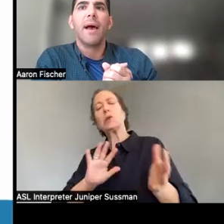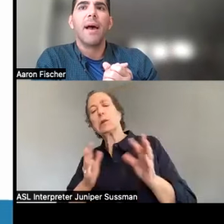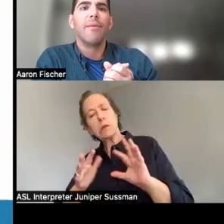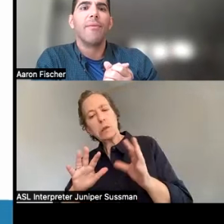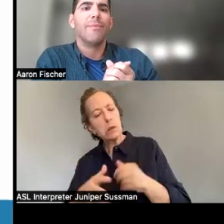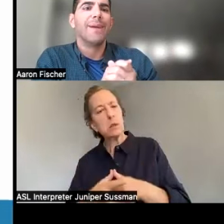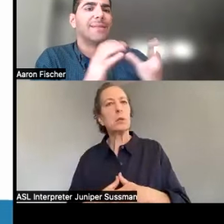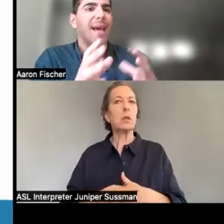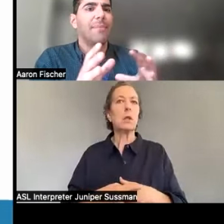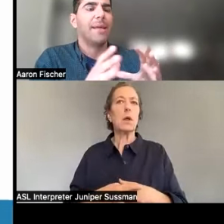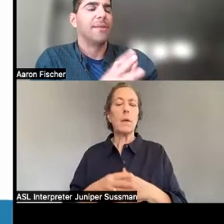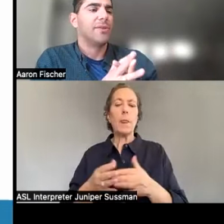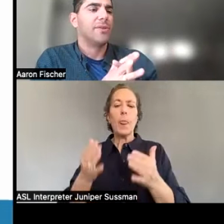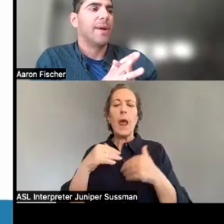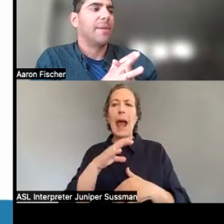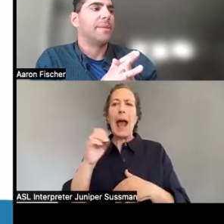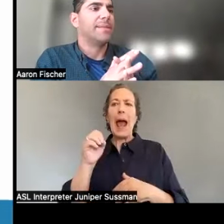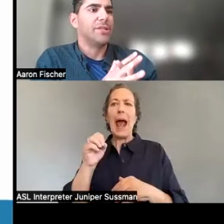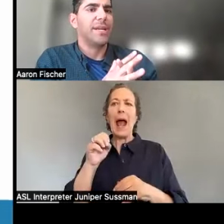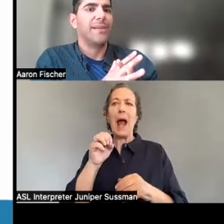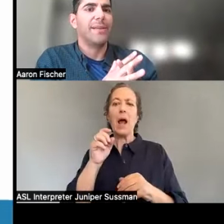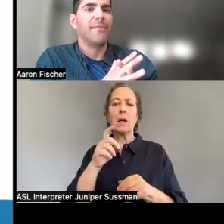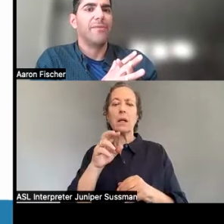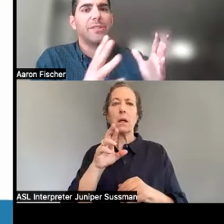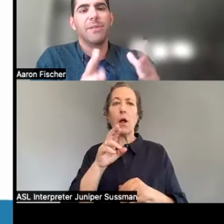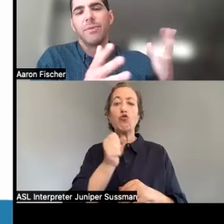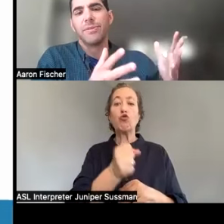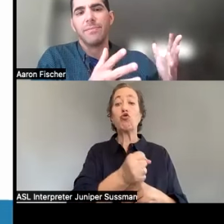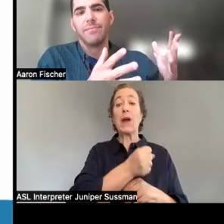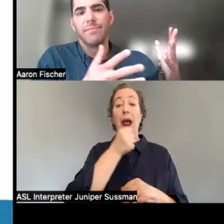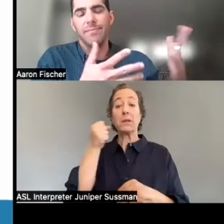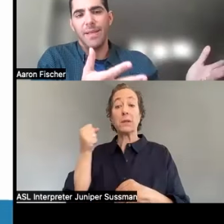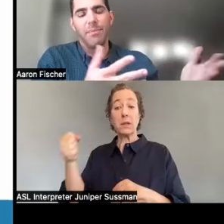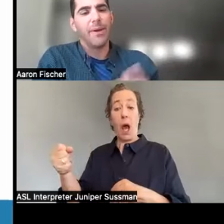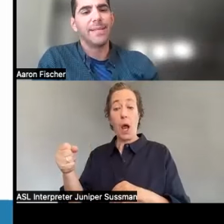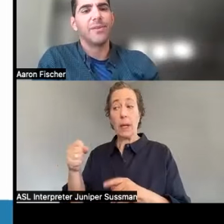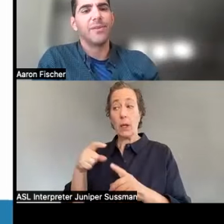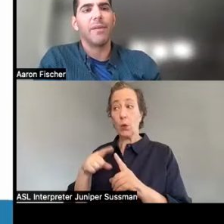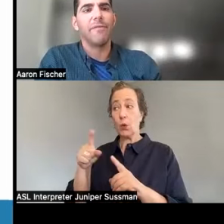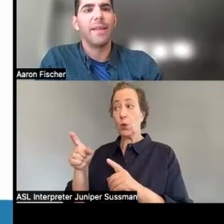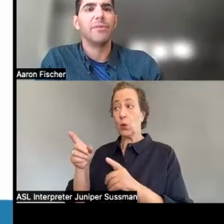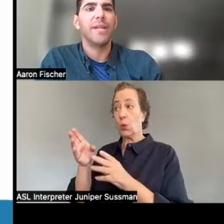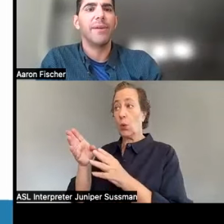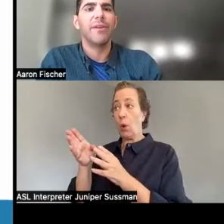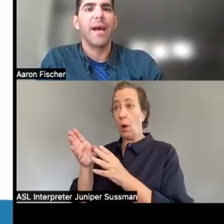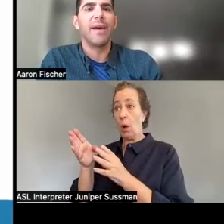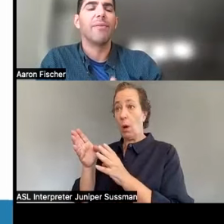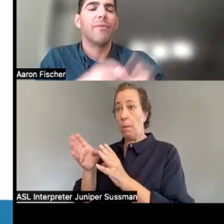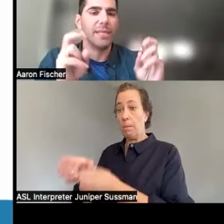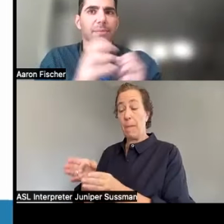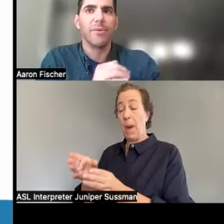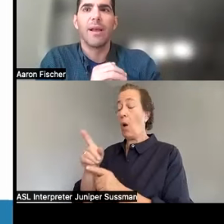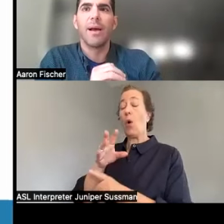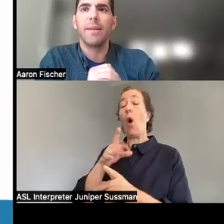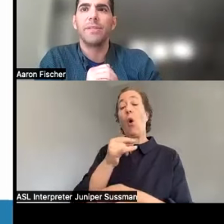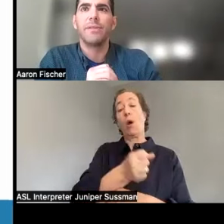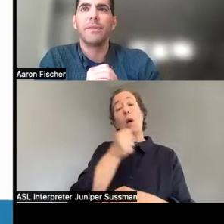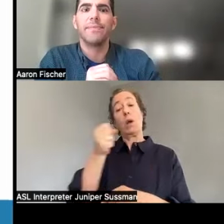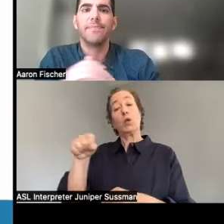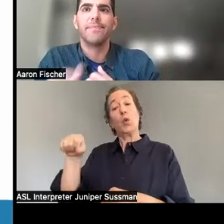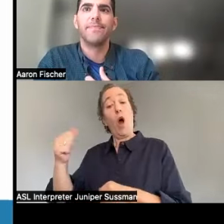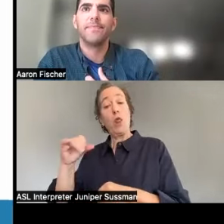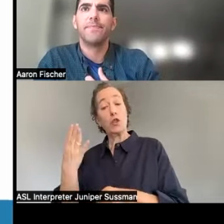And reassignment to a position for which the employee isn't qualified. Those generally are not reasonable